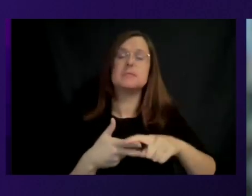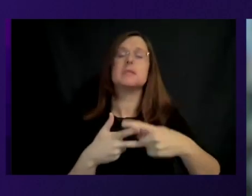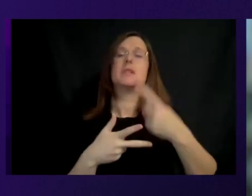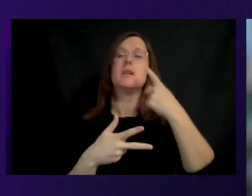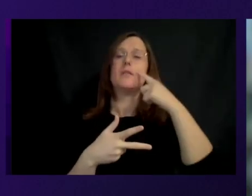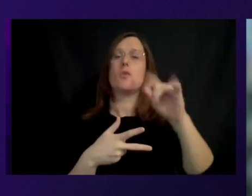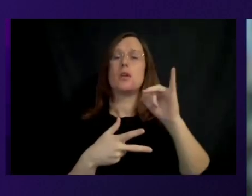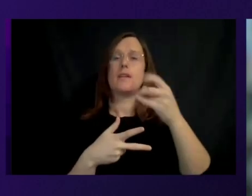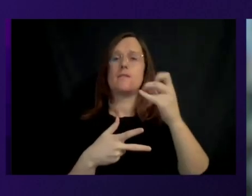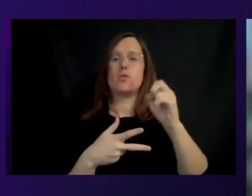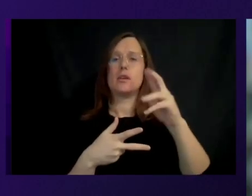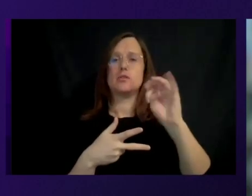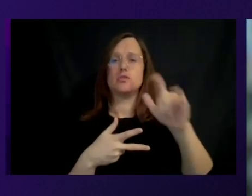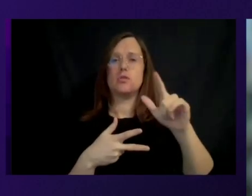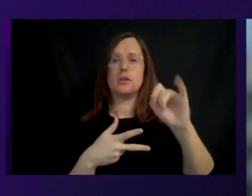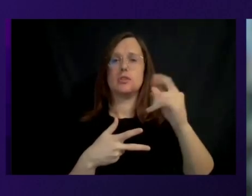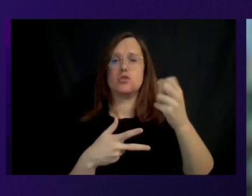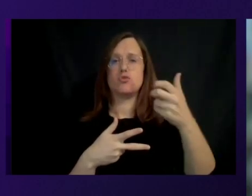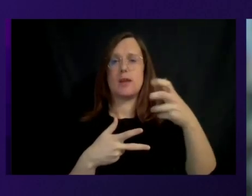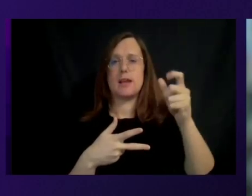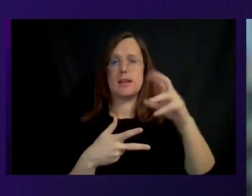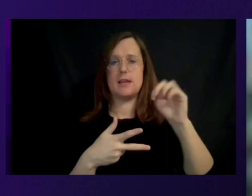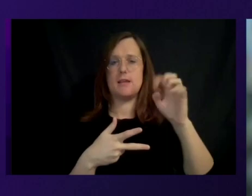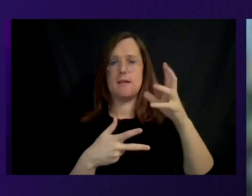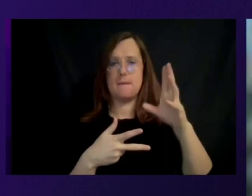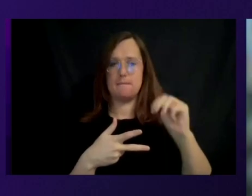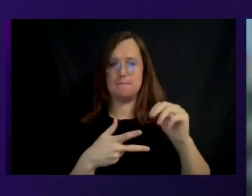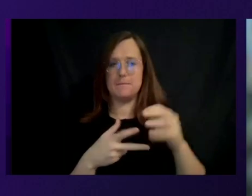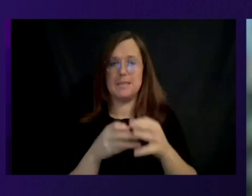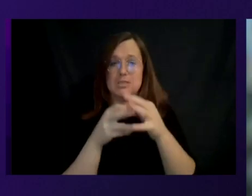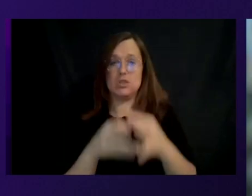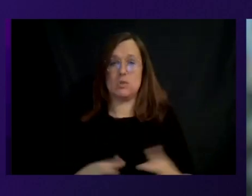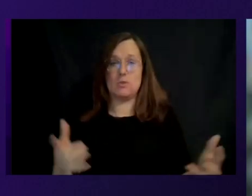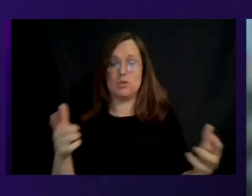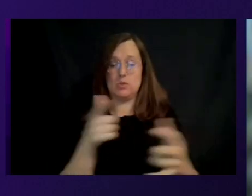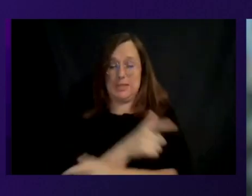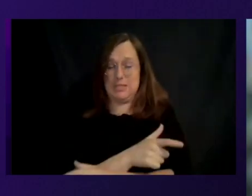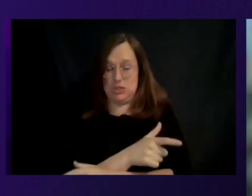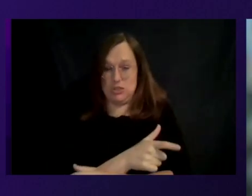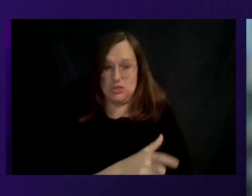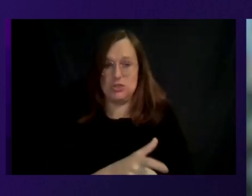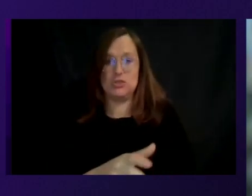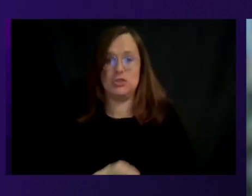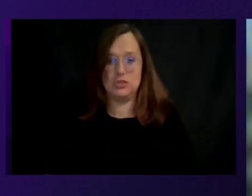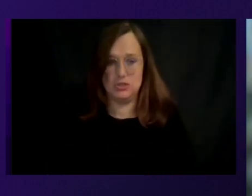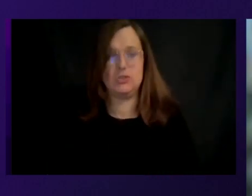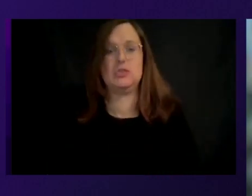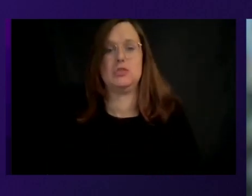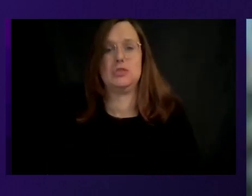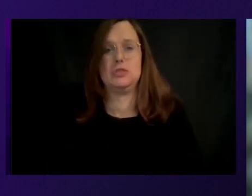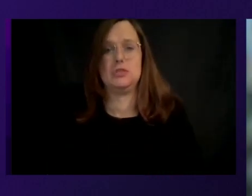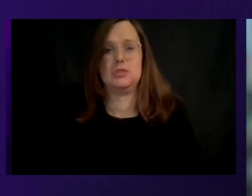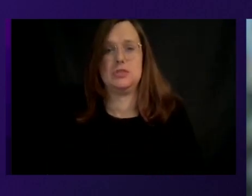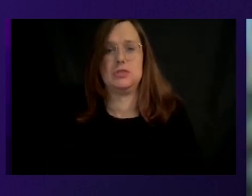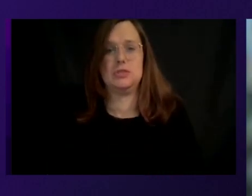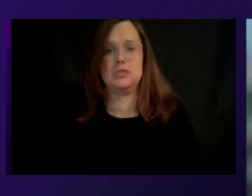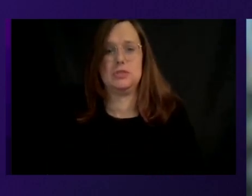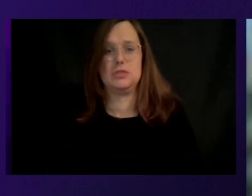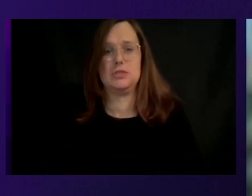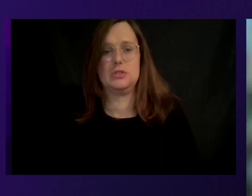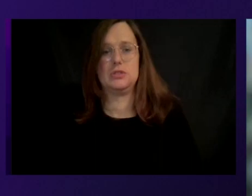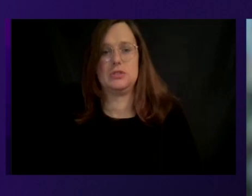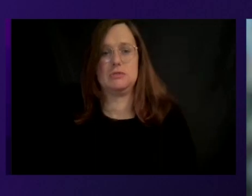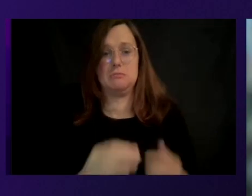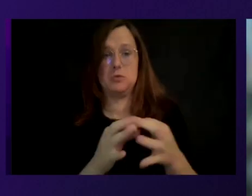of mind given that machine learning is on top of mind for a lot of folks these days. Building, training, and deploying large language and vision models is